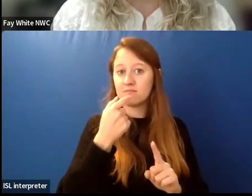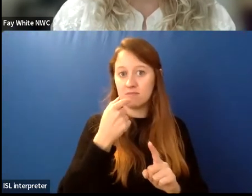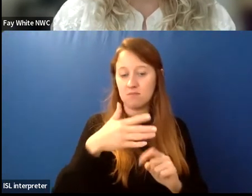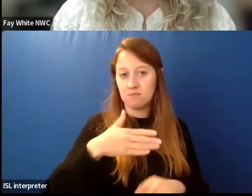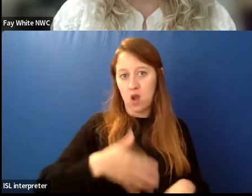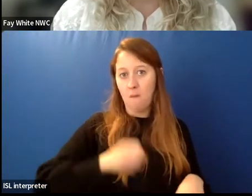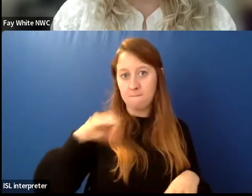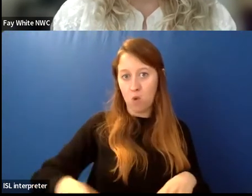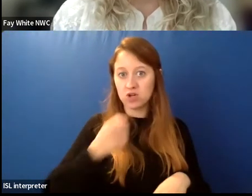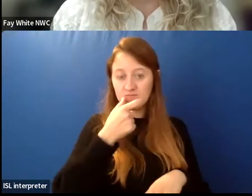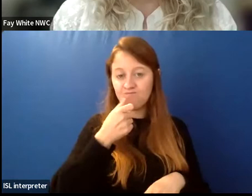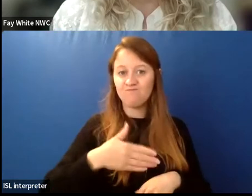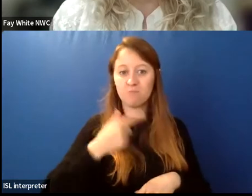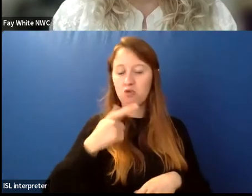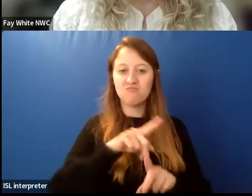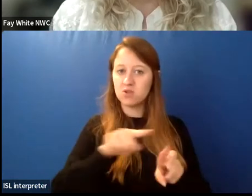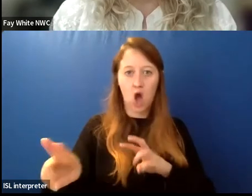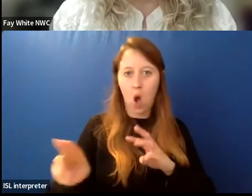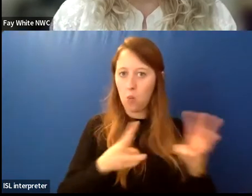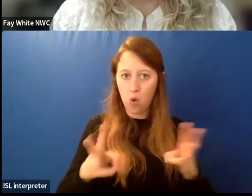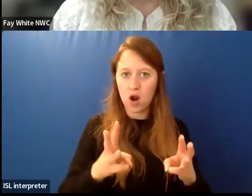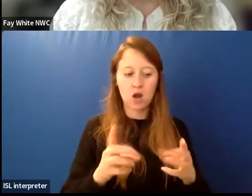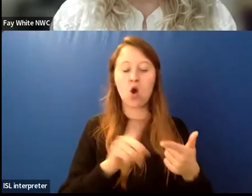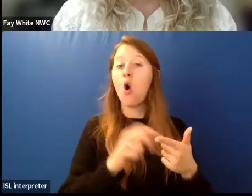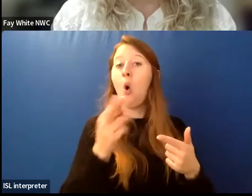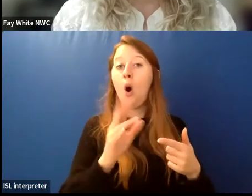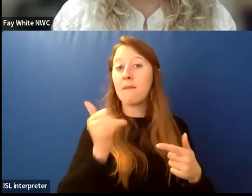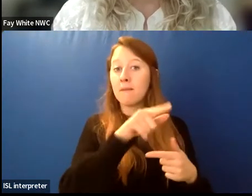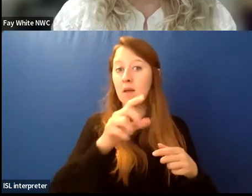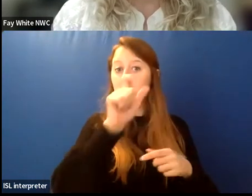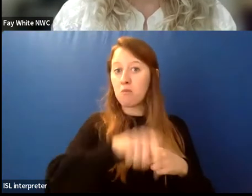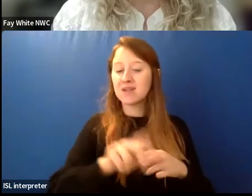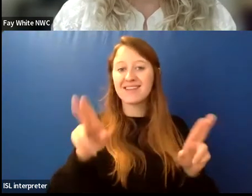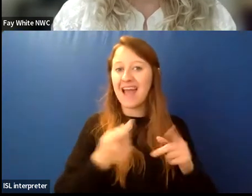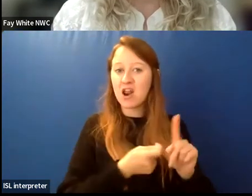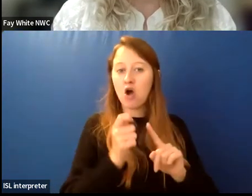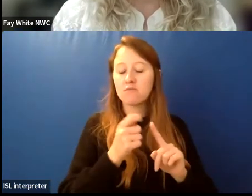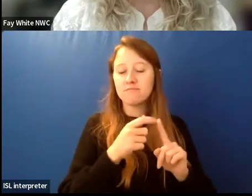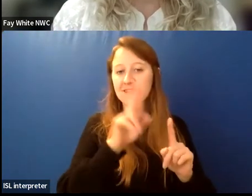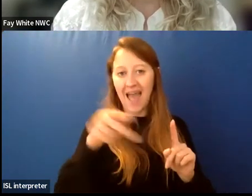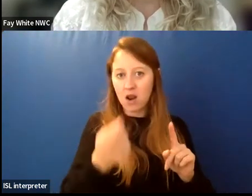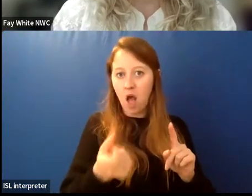surgical abortion because they can't use pills or they don't want to. And people really don't have a choice of